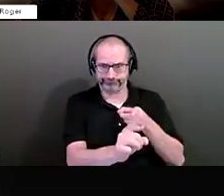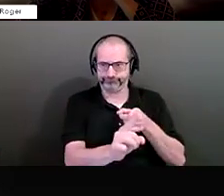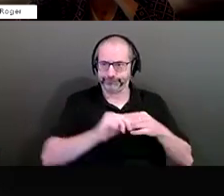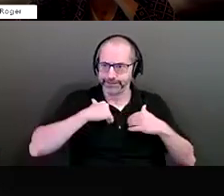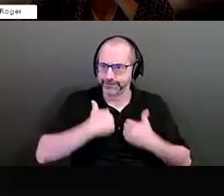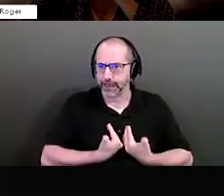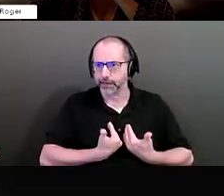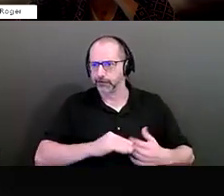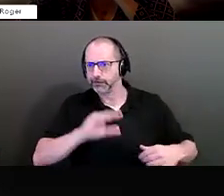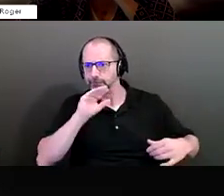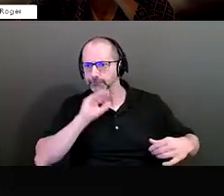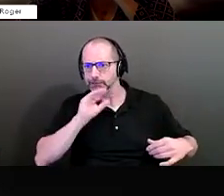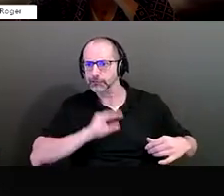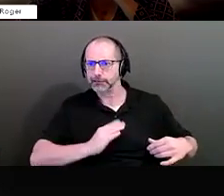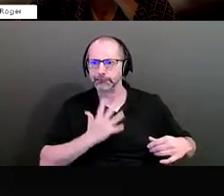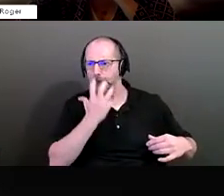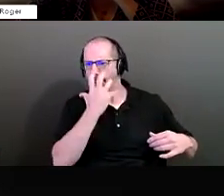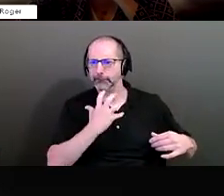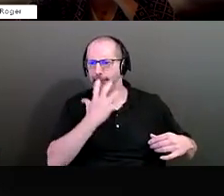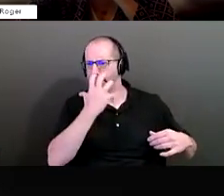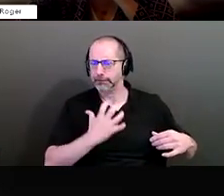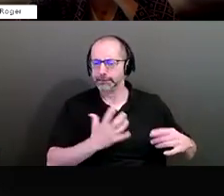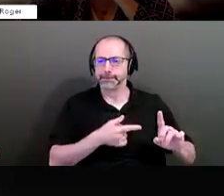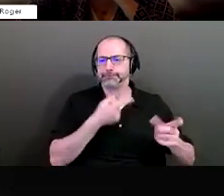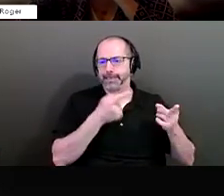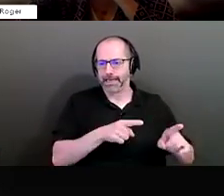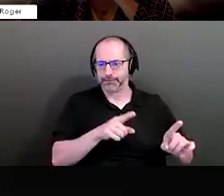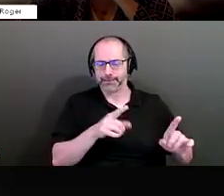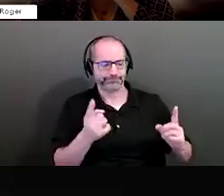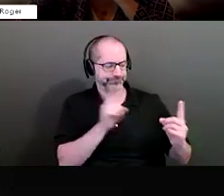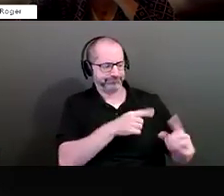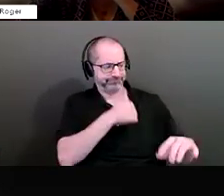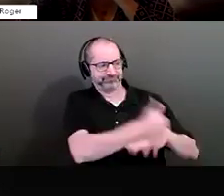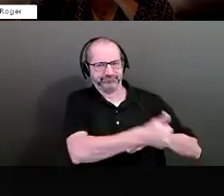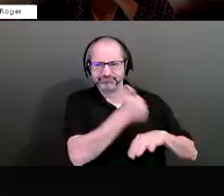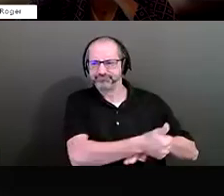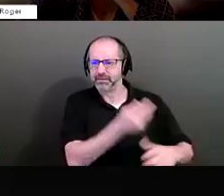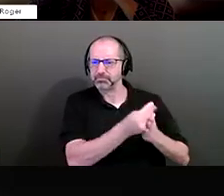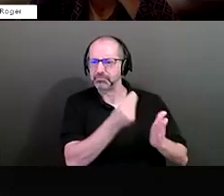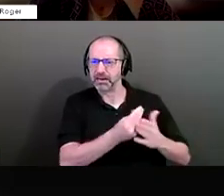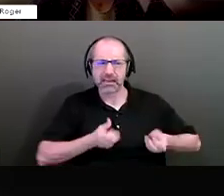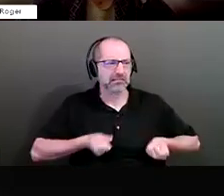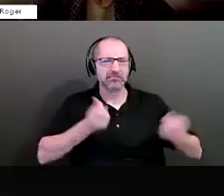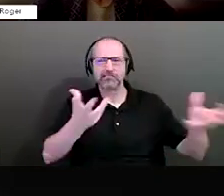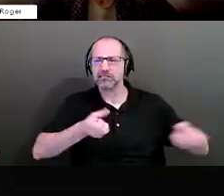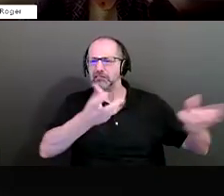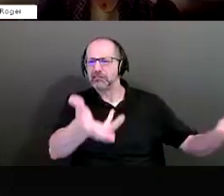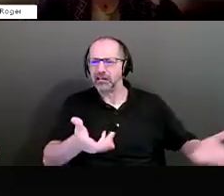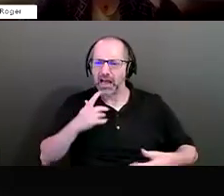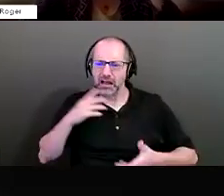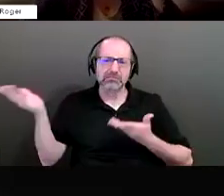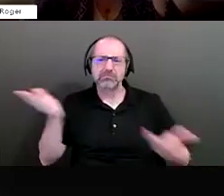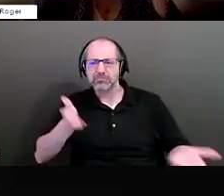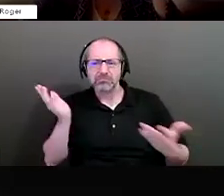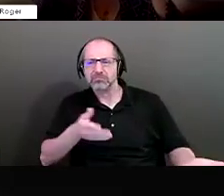One day, she starts blaming Grace for not budgeting well enough to make ends meet while she brought groceries